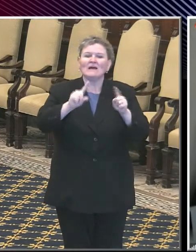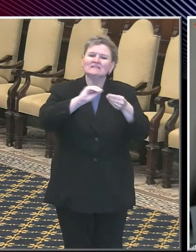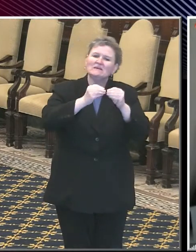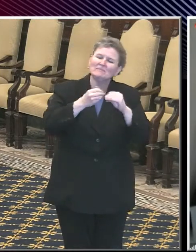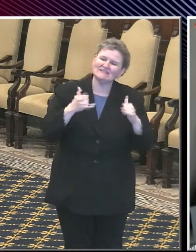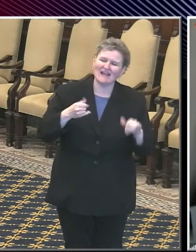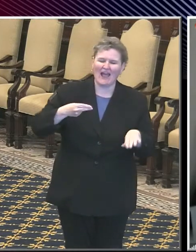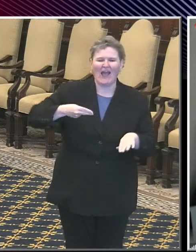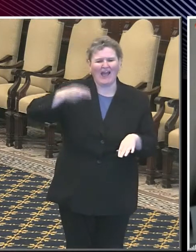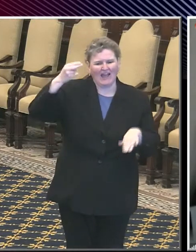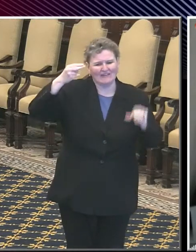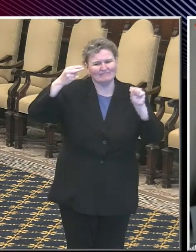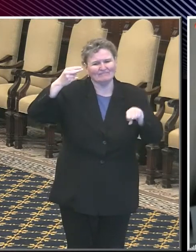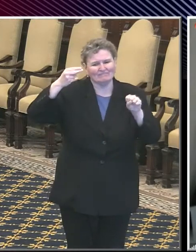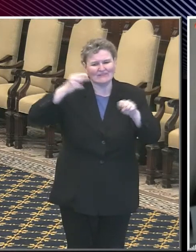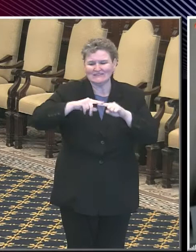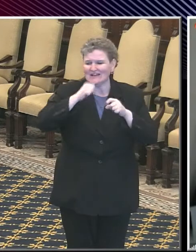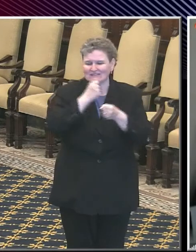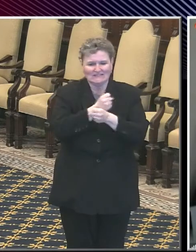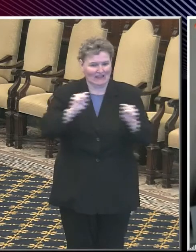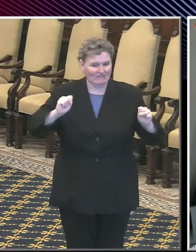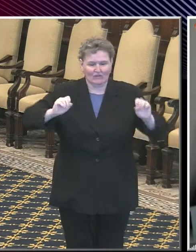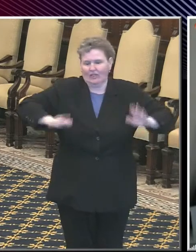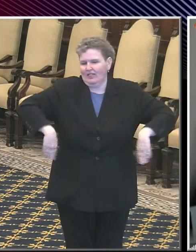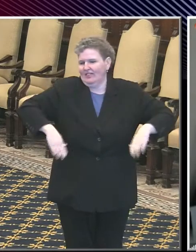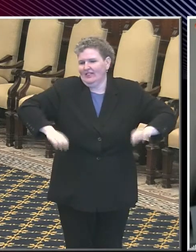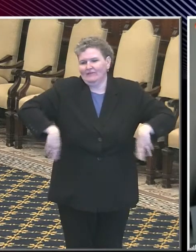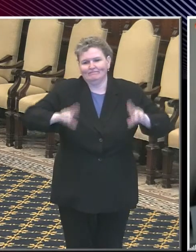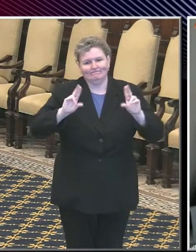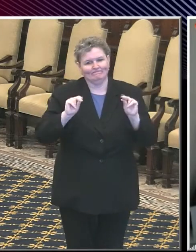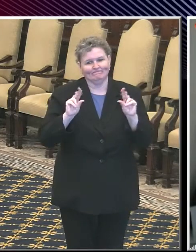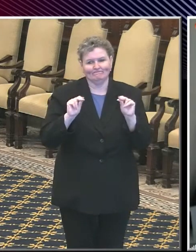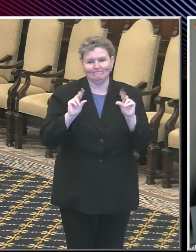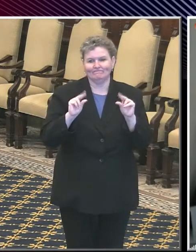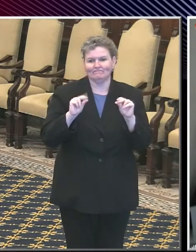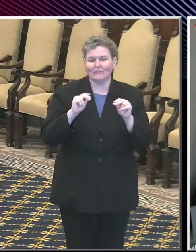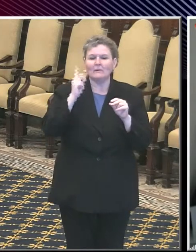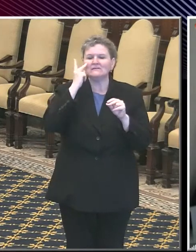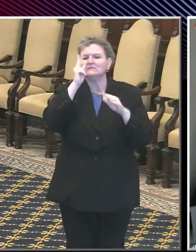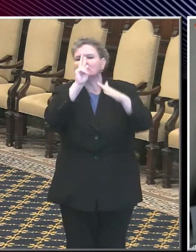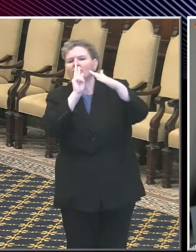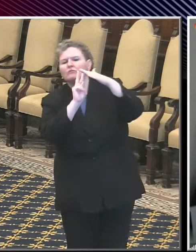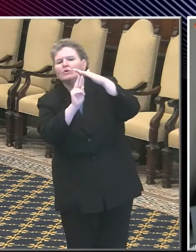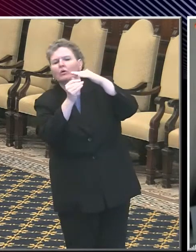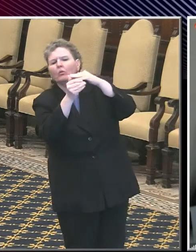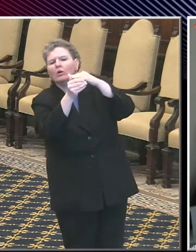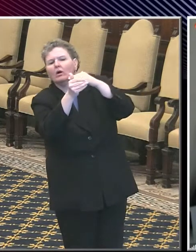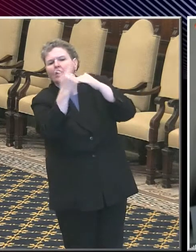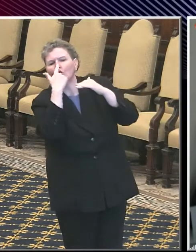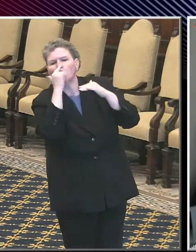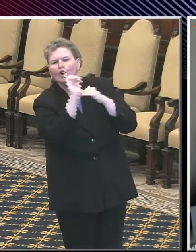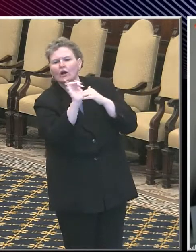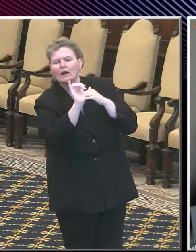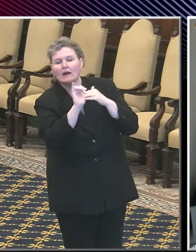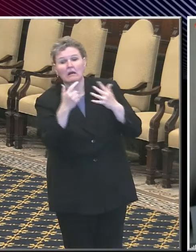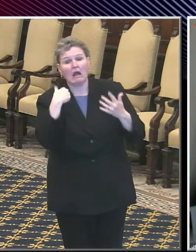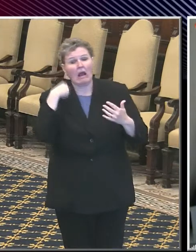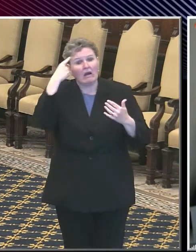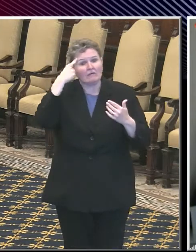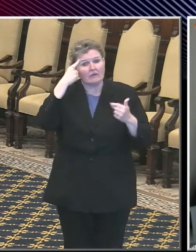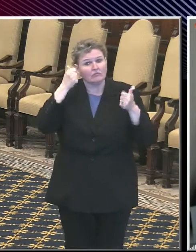get tested. Let me point out that as the case counts go down, there will be an increased importance of testing and